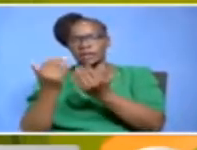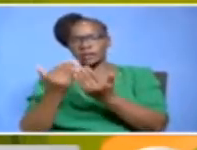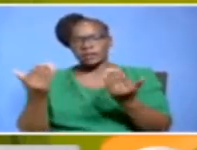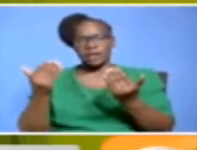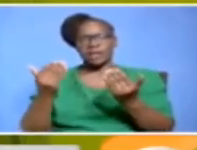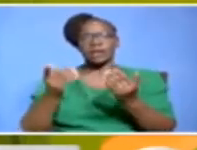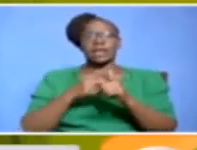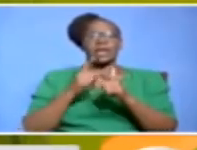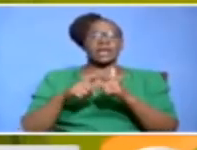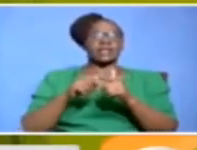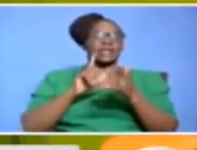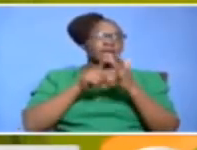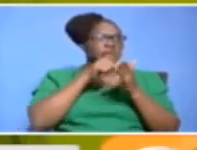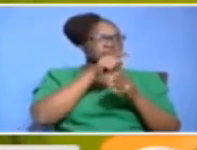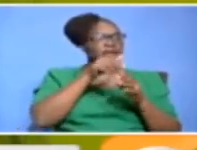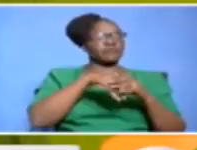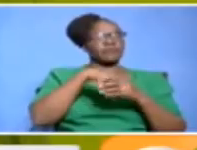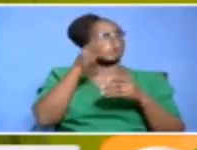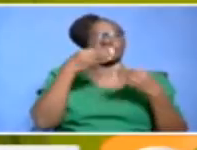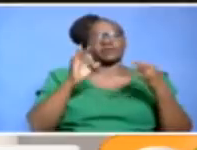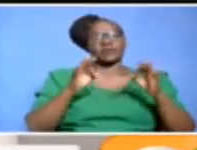offender because for them he's an offender.